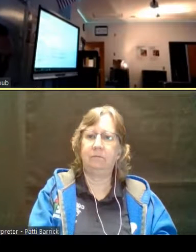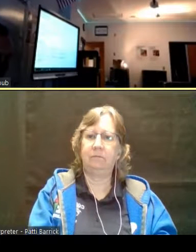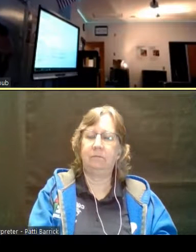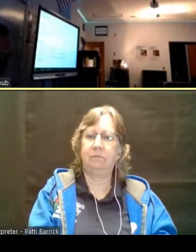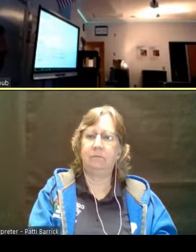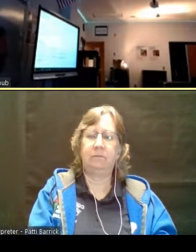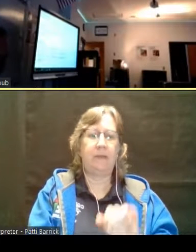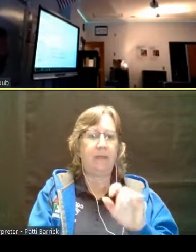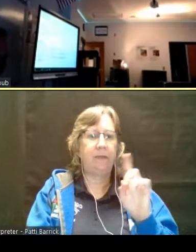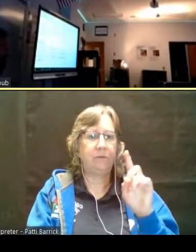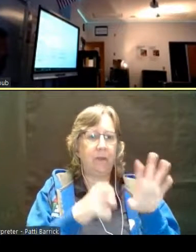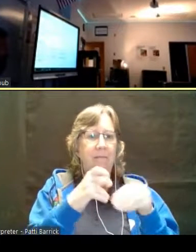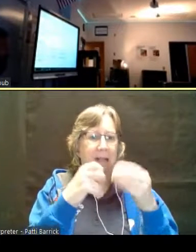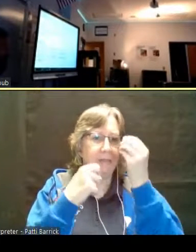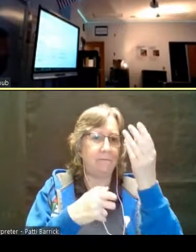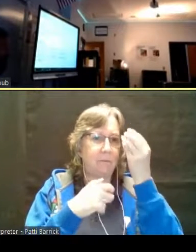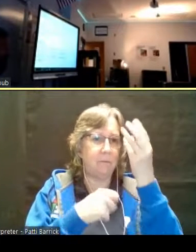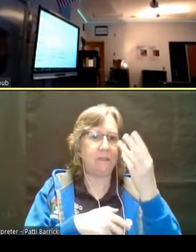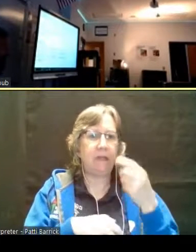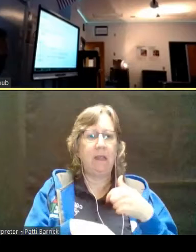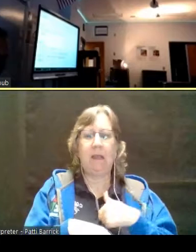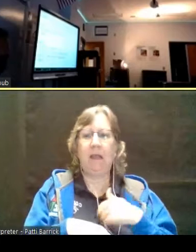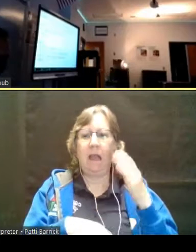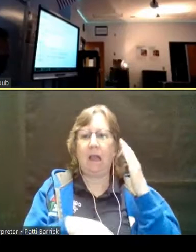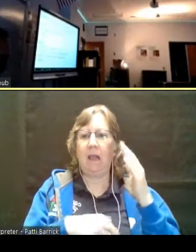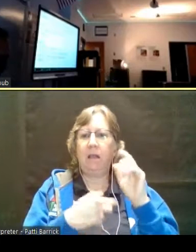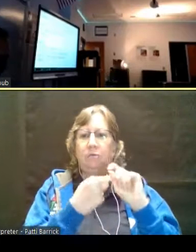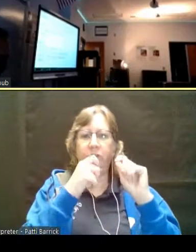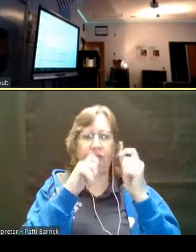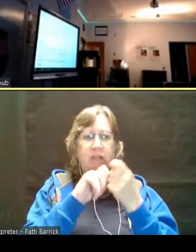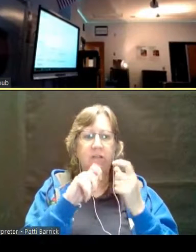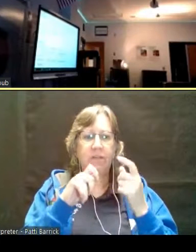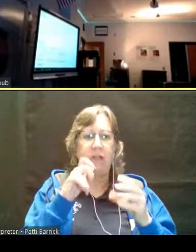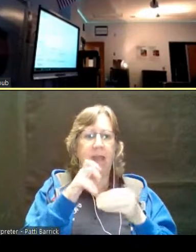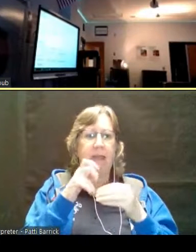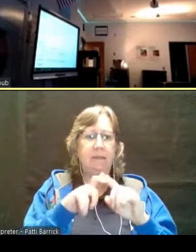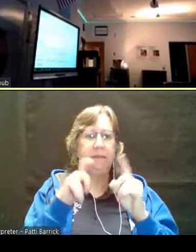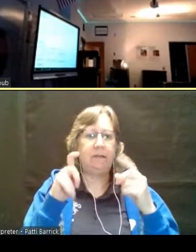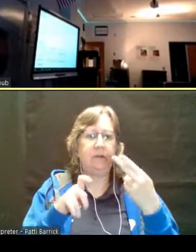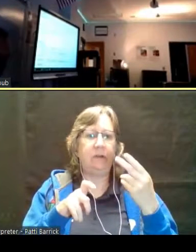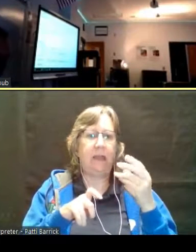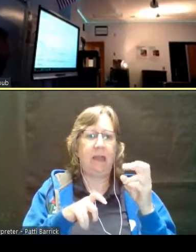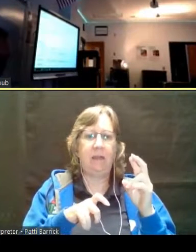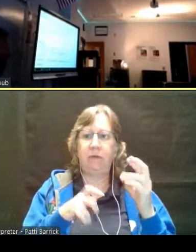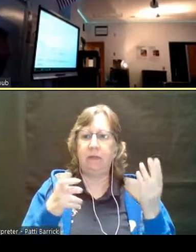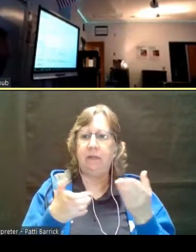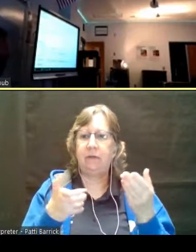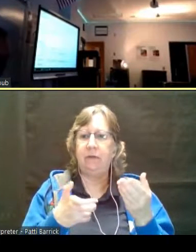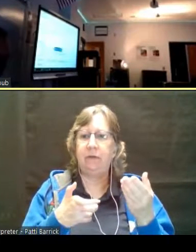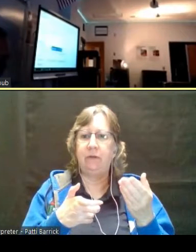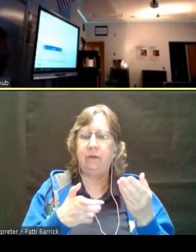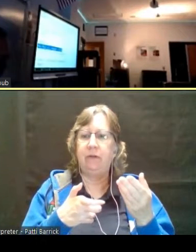So this is where I'm putting content. I am going to put a different header here so we can see the difference. So for this one, I'm going to